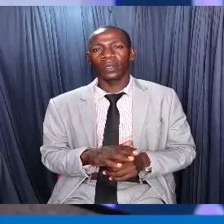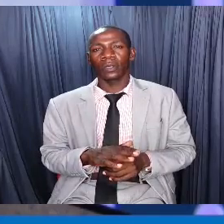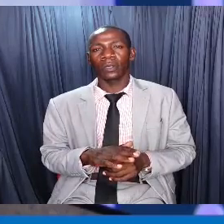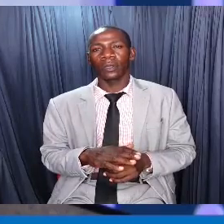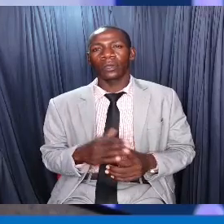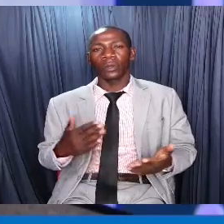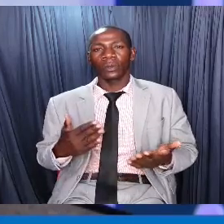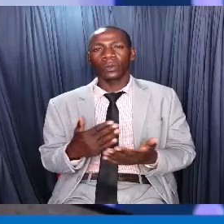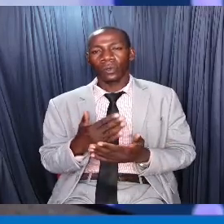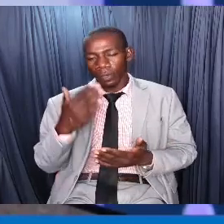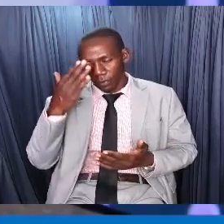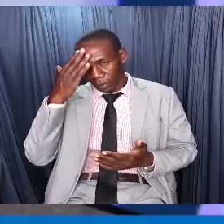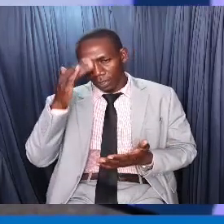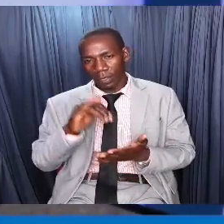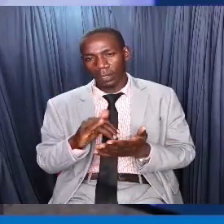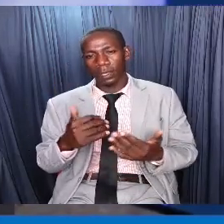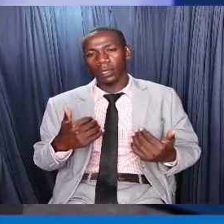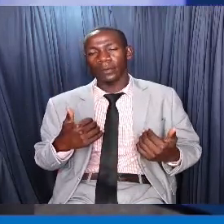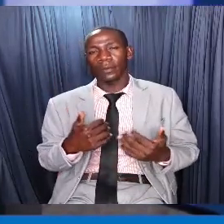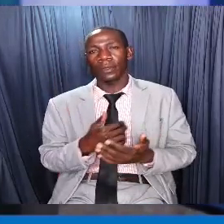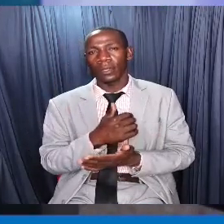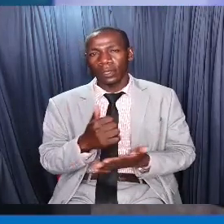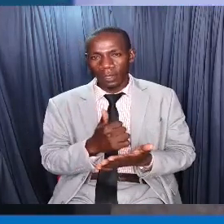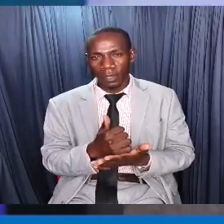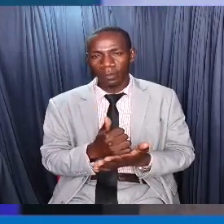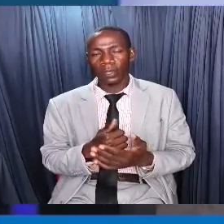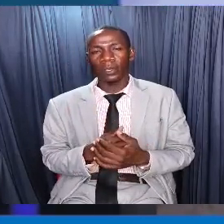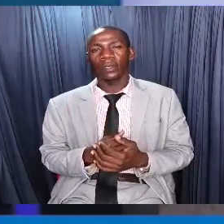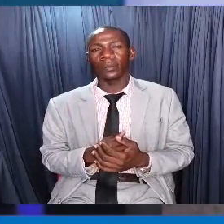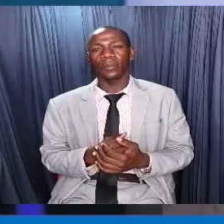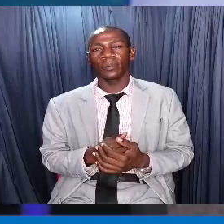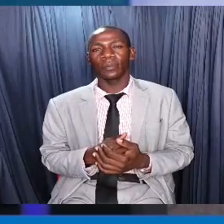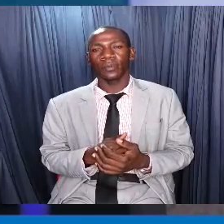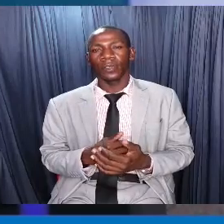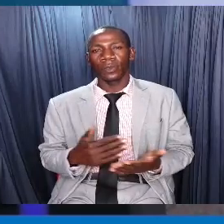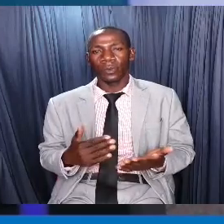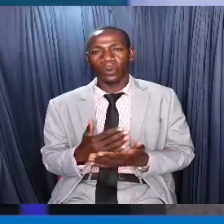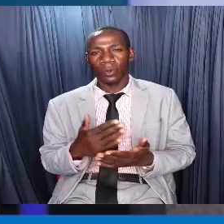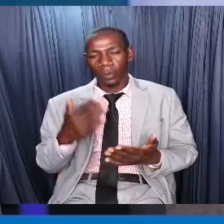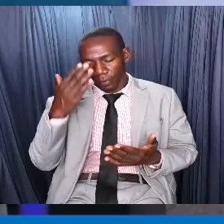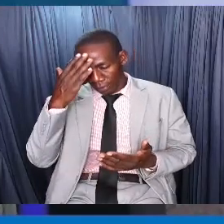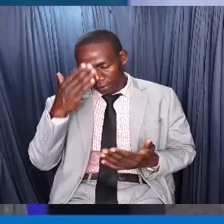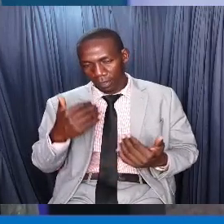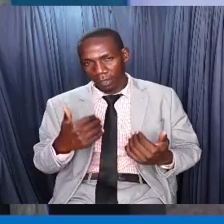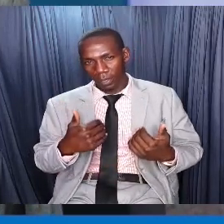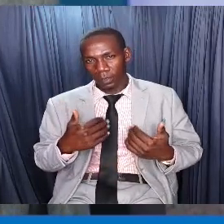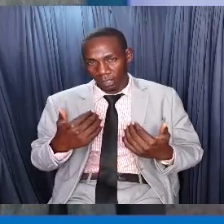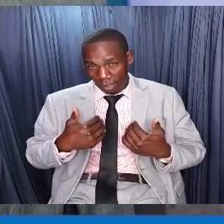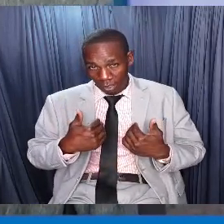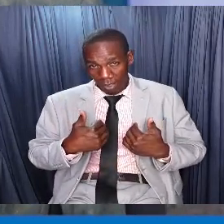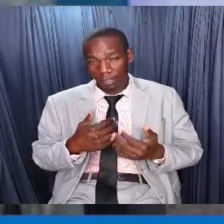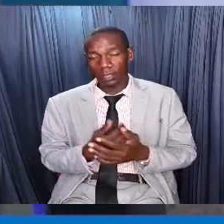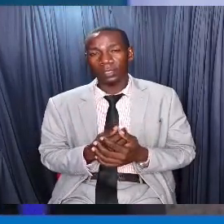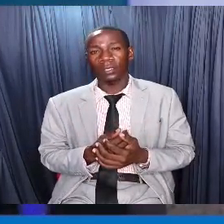Kwa unyenyekevu aliyokuwa nao. Because of the humility he had. Bwana Yesu asifiwe sana. Amen. Kwa unyenyekevu. Because of the humility aliyokuwa nao.